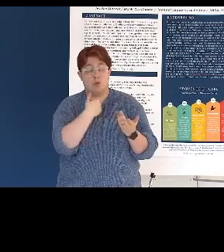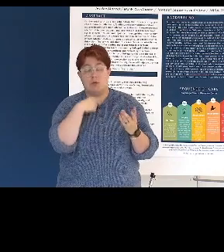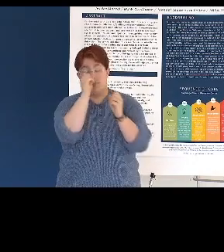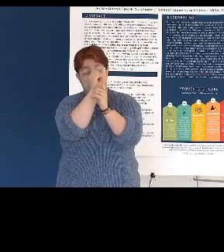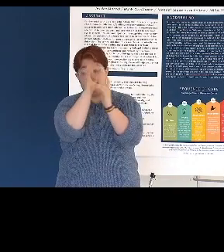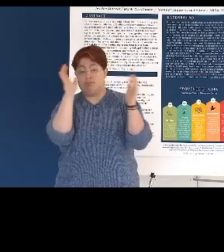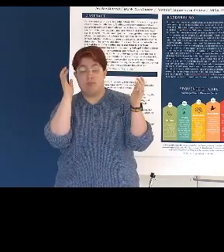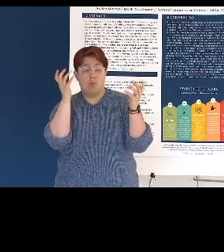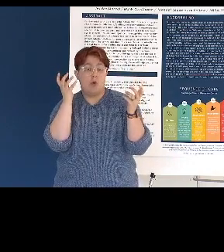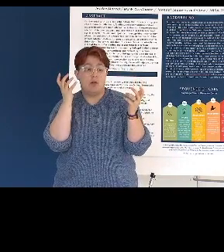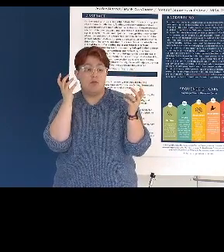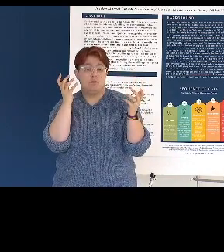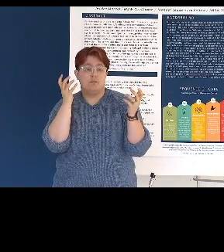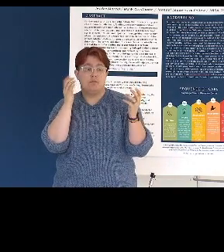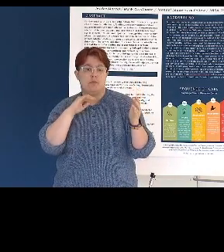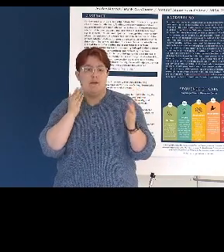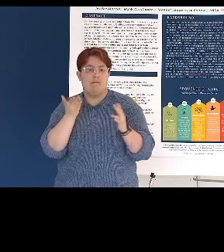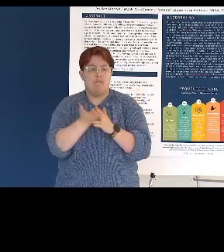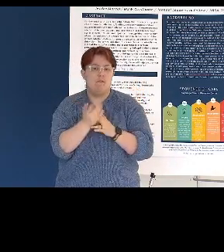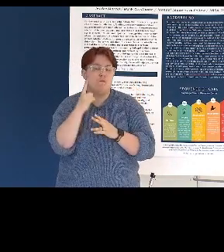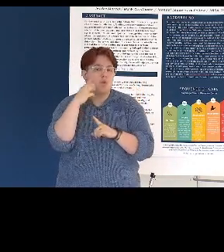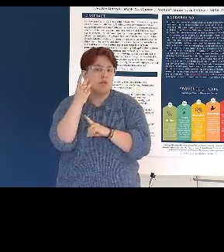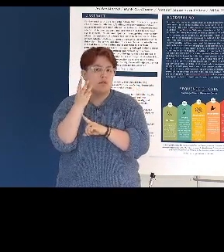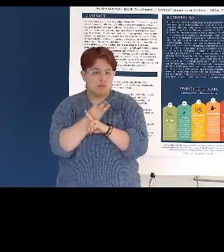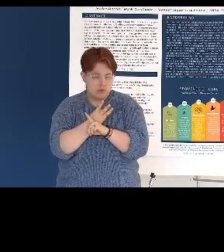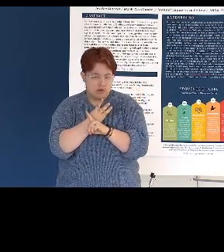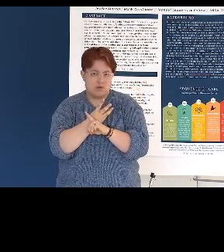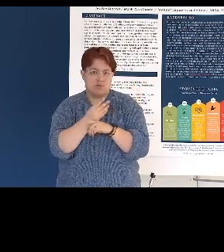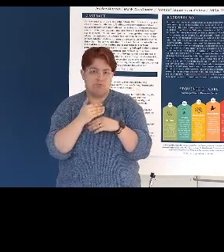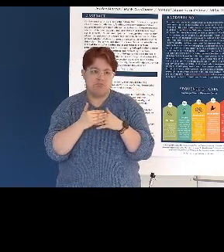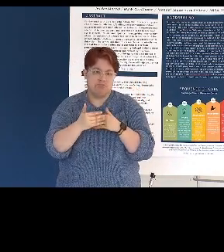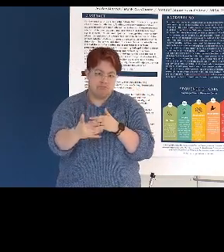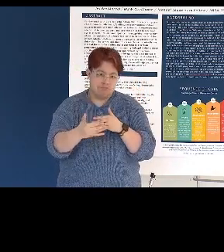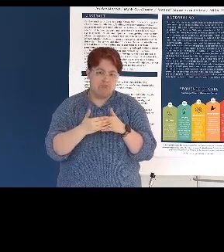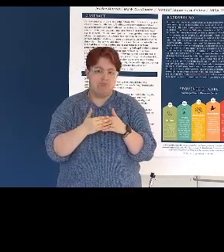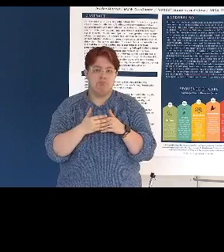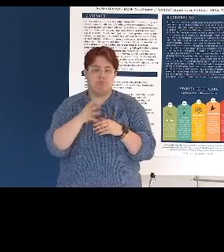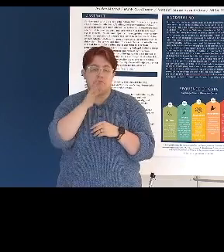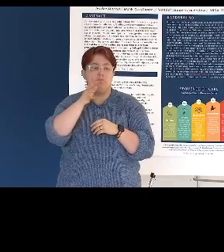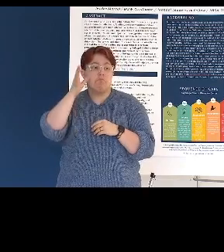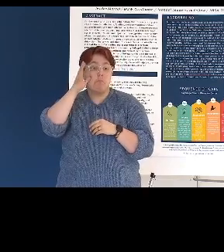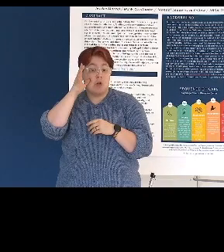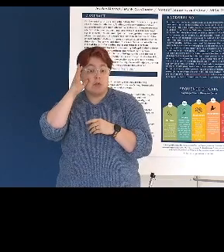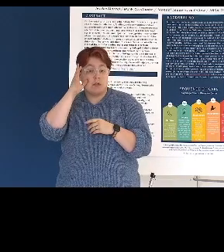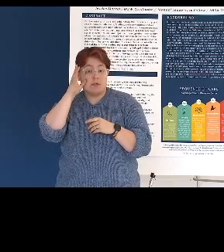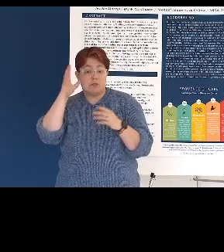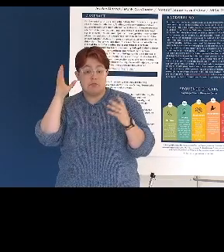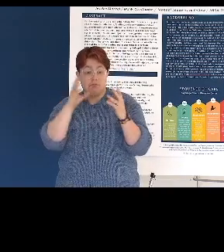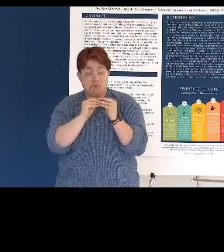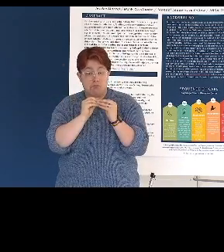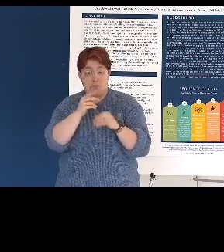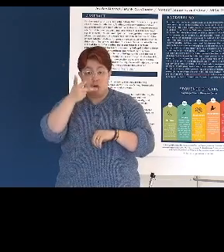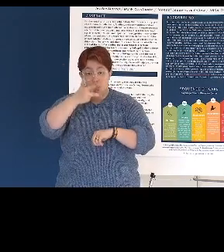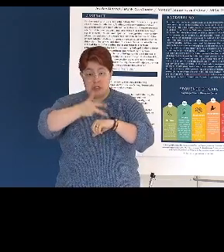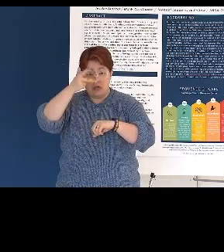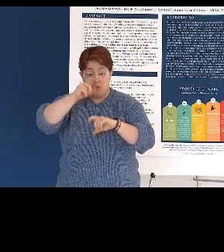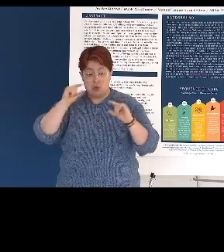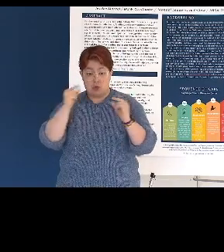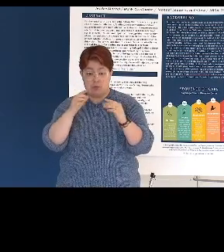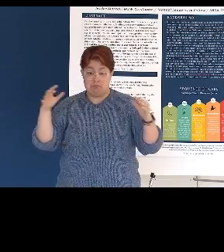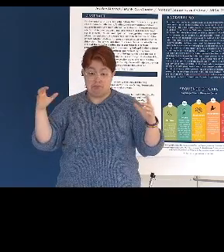an intervention that spanned the course of 6 months. And parents would meet 3 times in a group setting and get